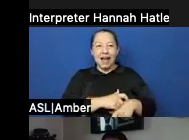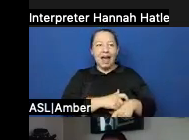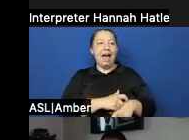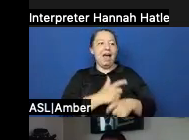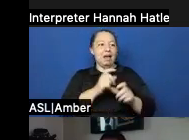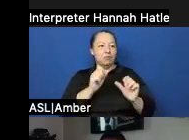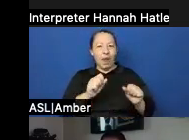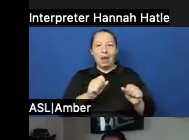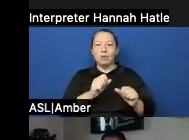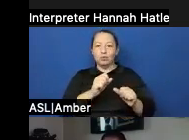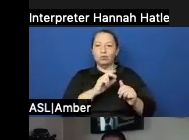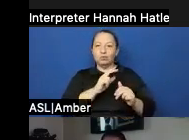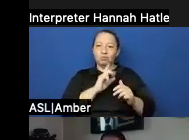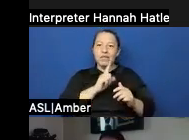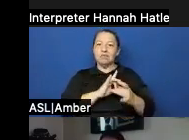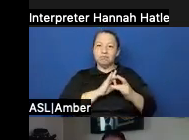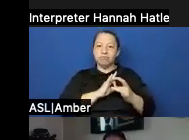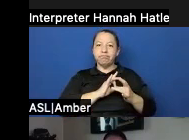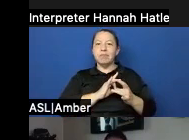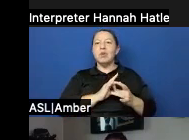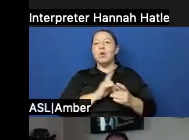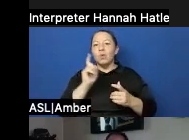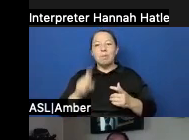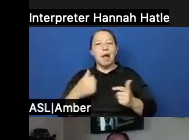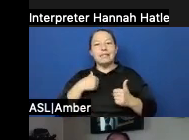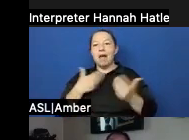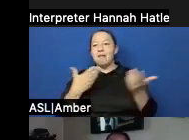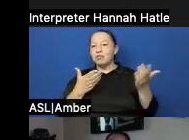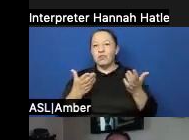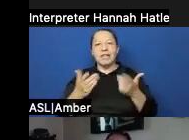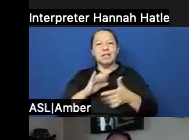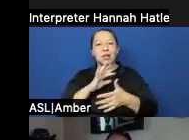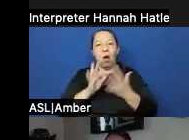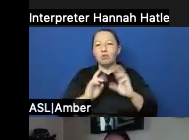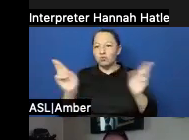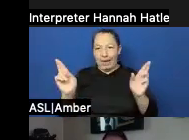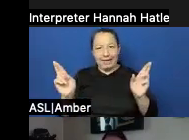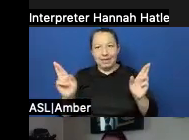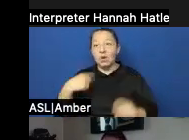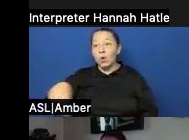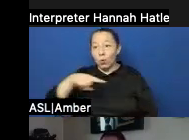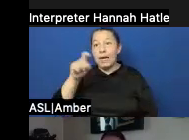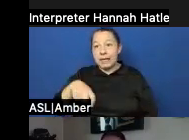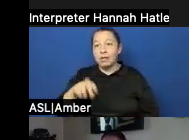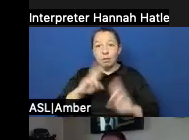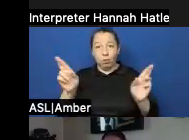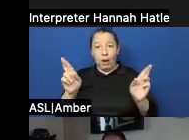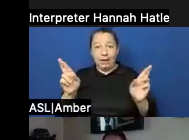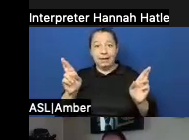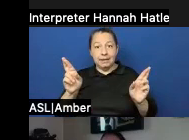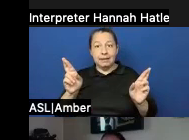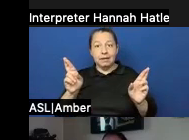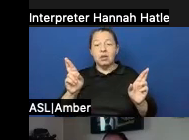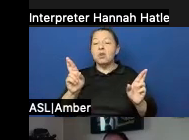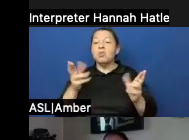have services and options ready. We need to be ready for when you walk in that door. It's already going to be hard AF